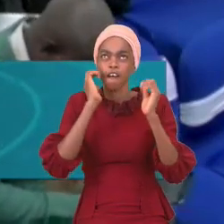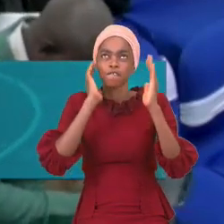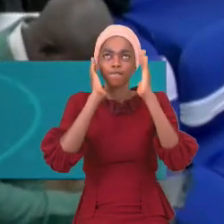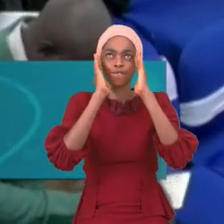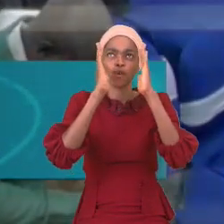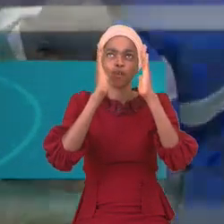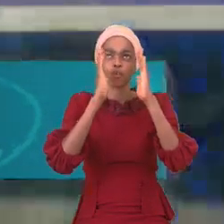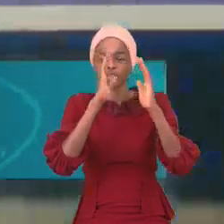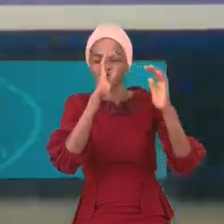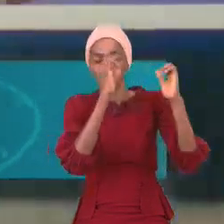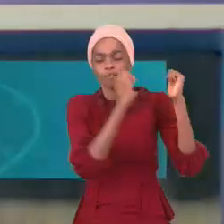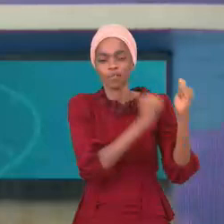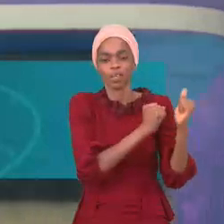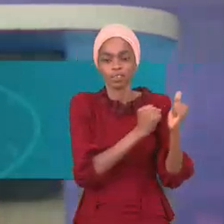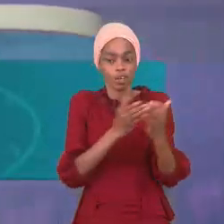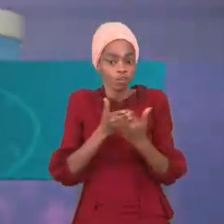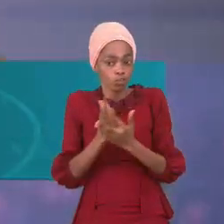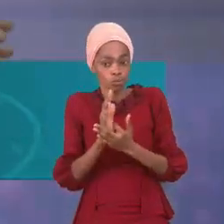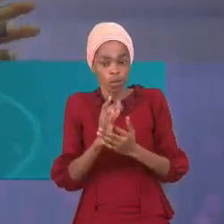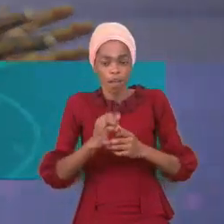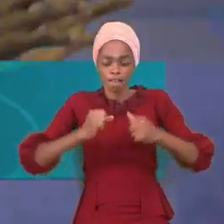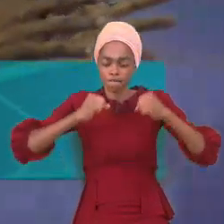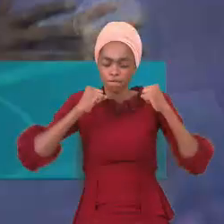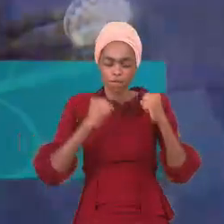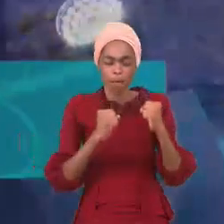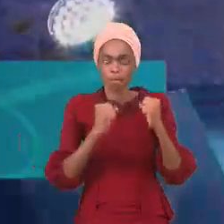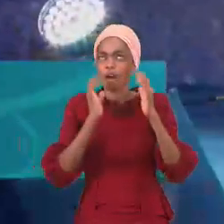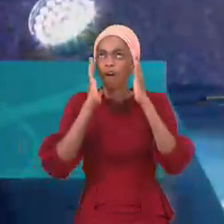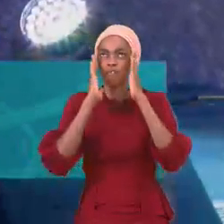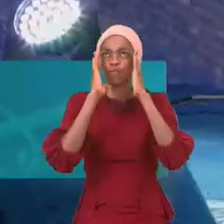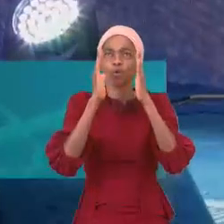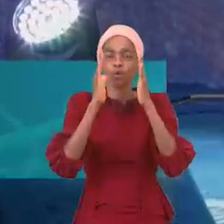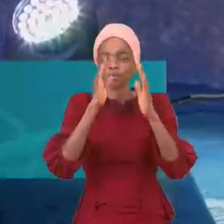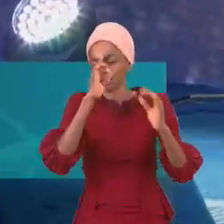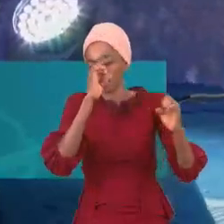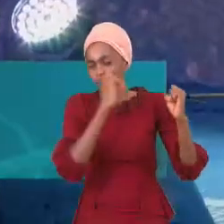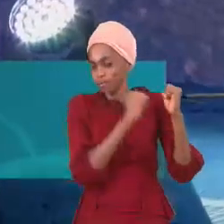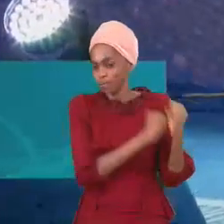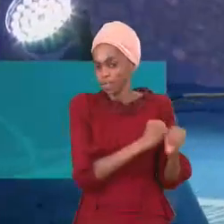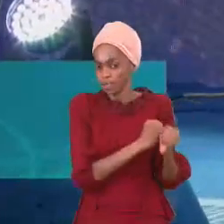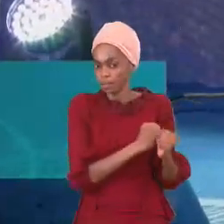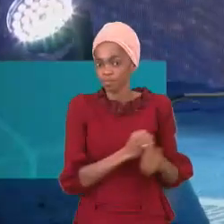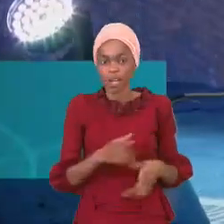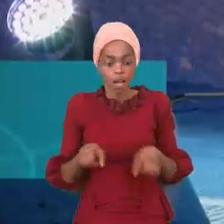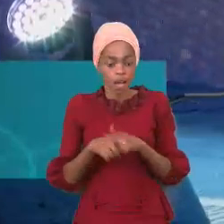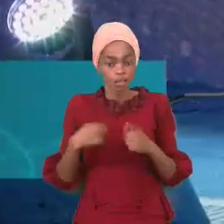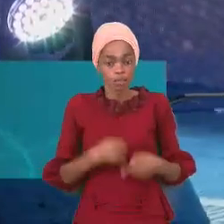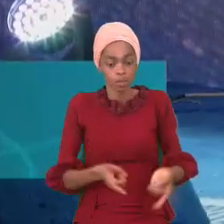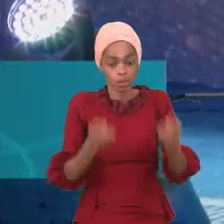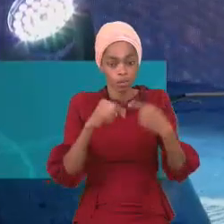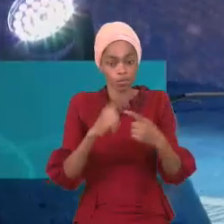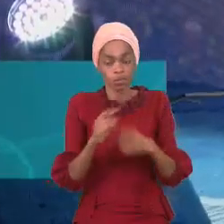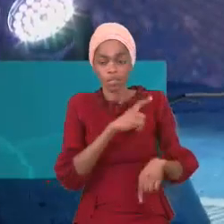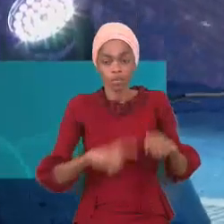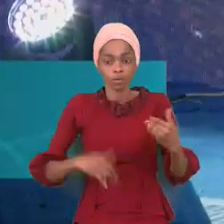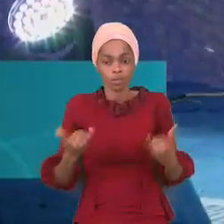faith. Through a firm, focused faith. As we come to the Lord